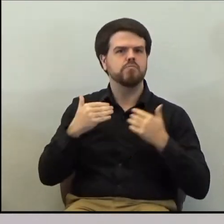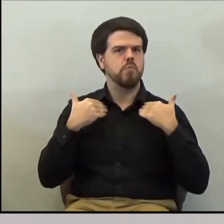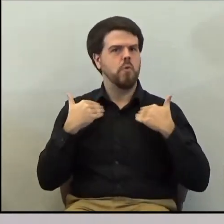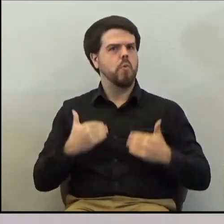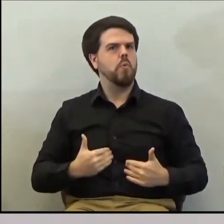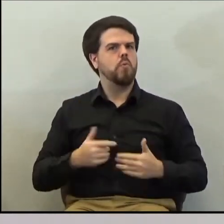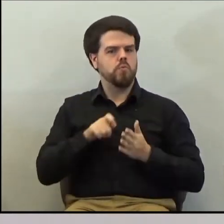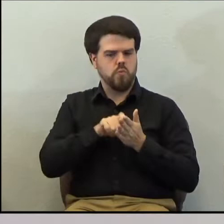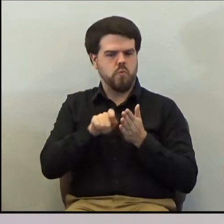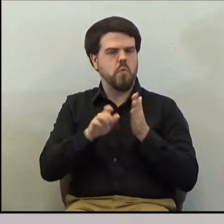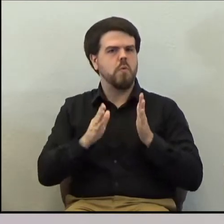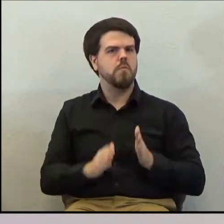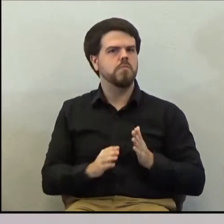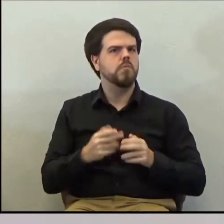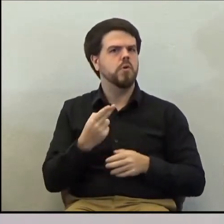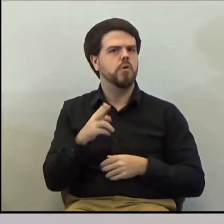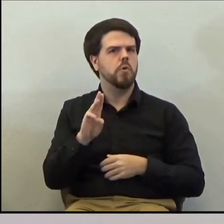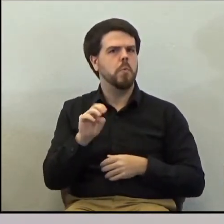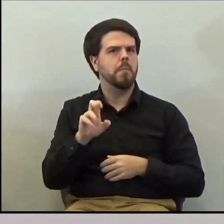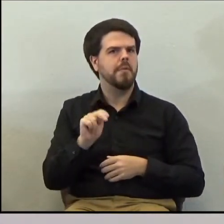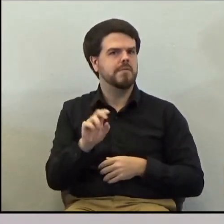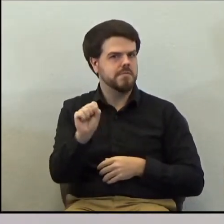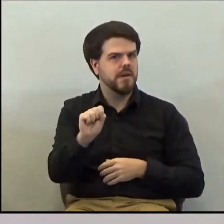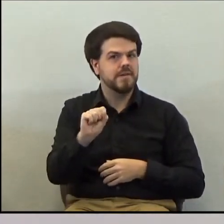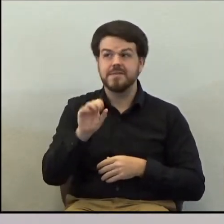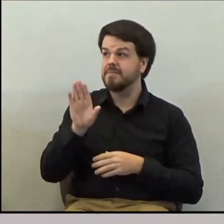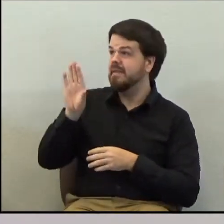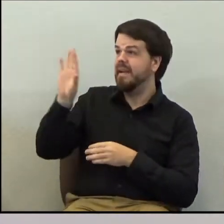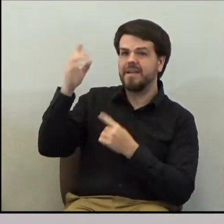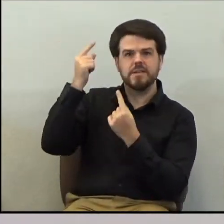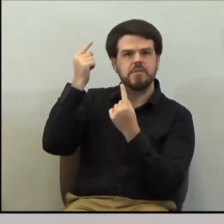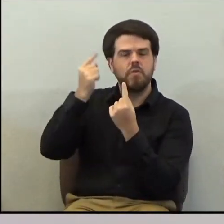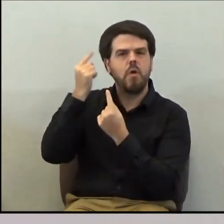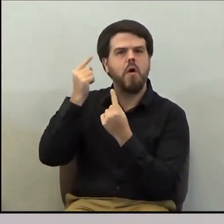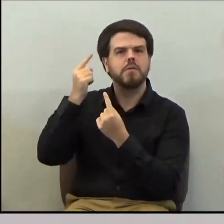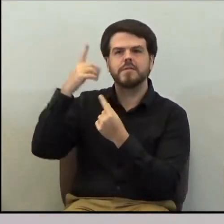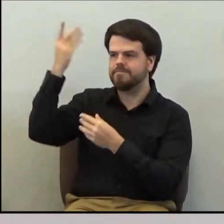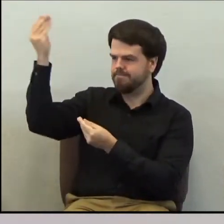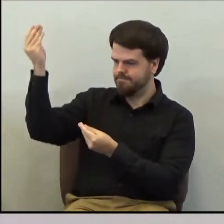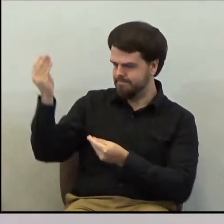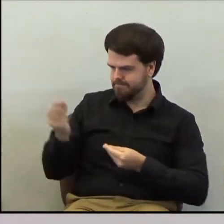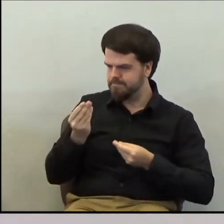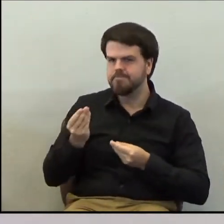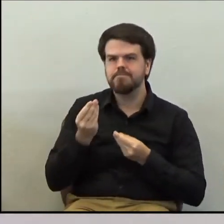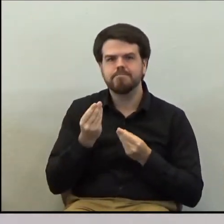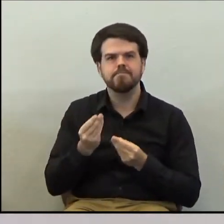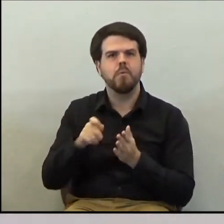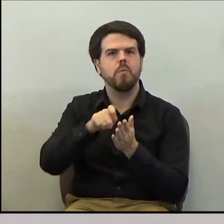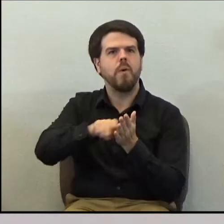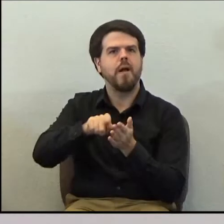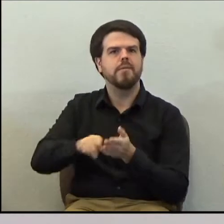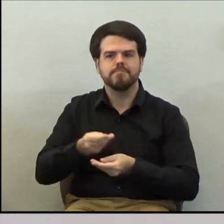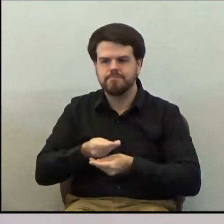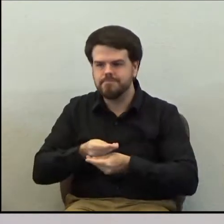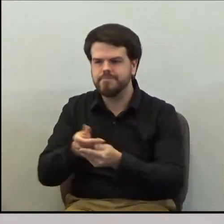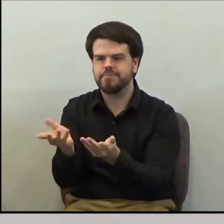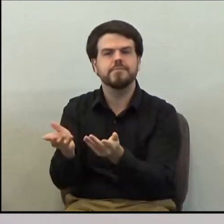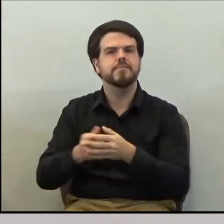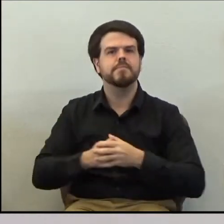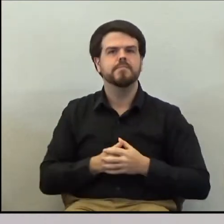God's instructions, giving God's very own thoughts in human language that can be understood.